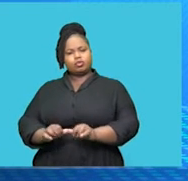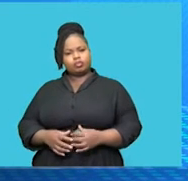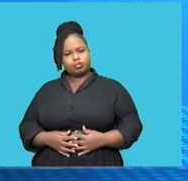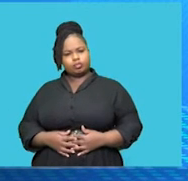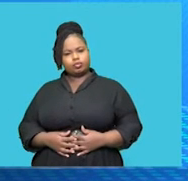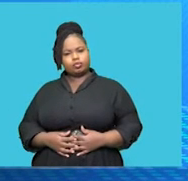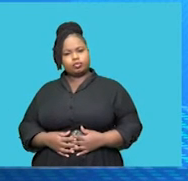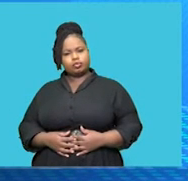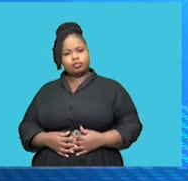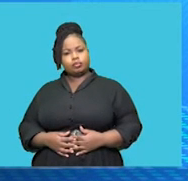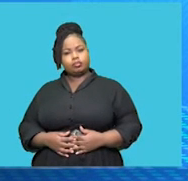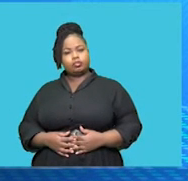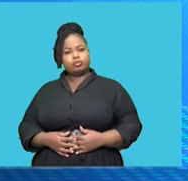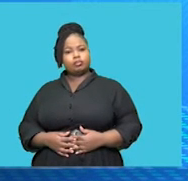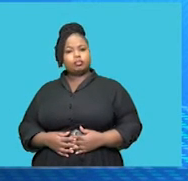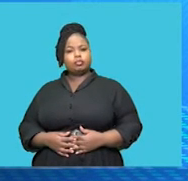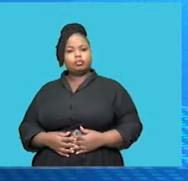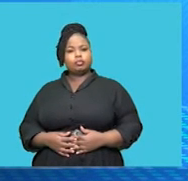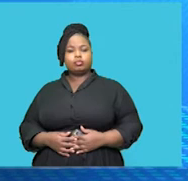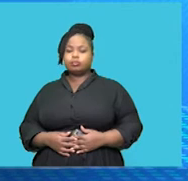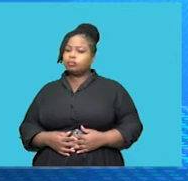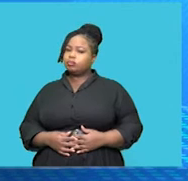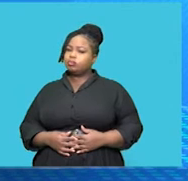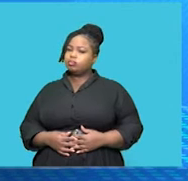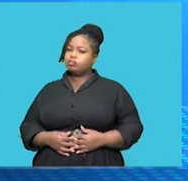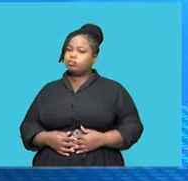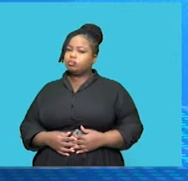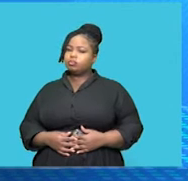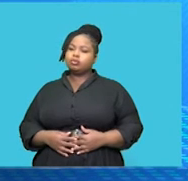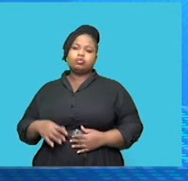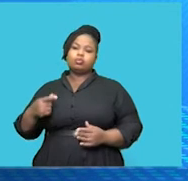play out essentially. We do condemn the incident,